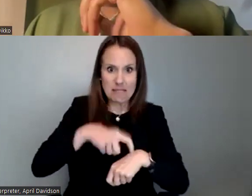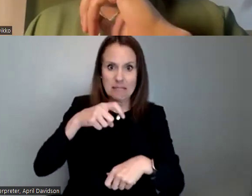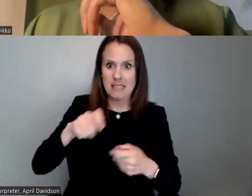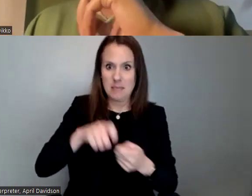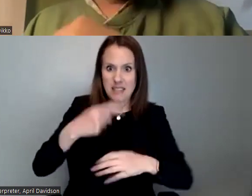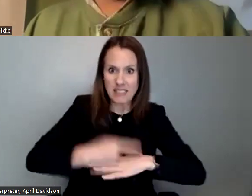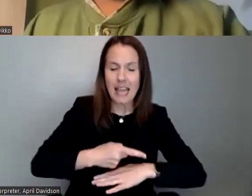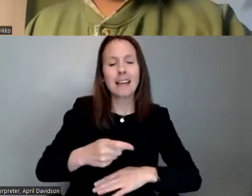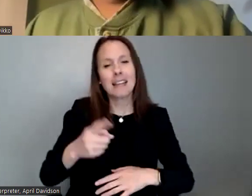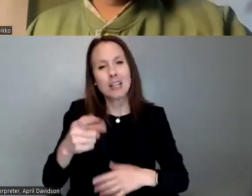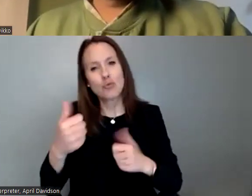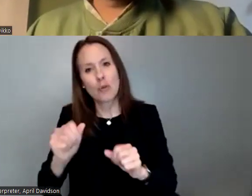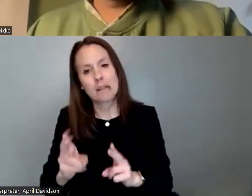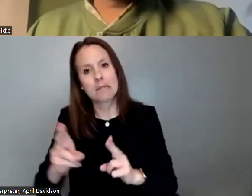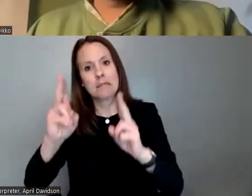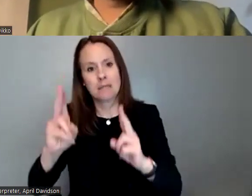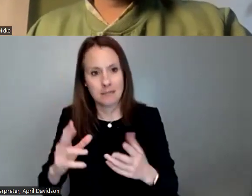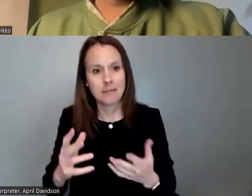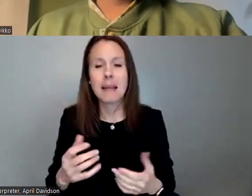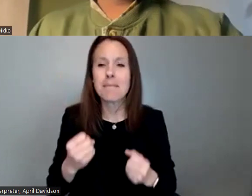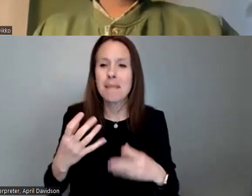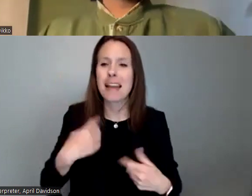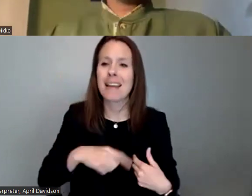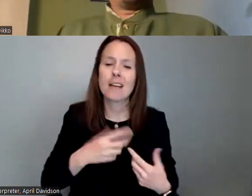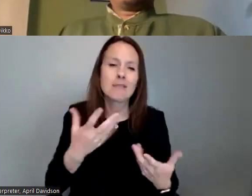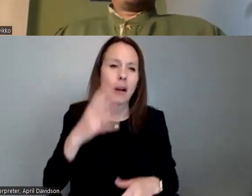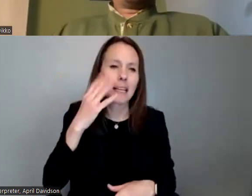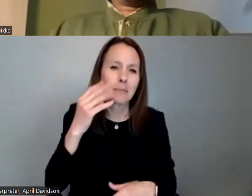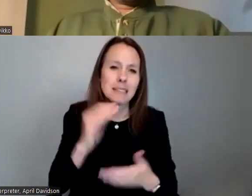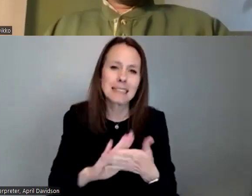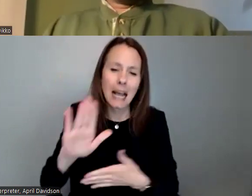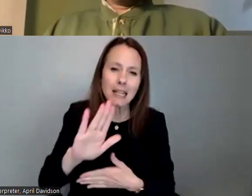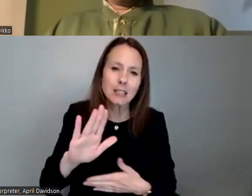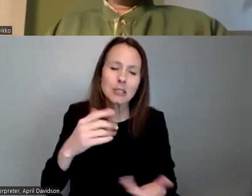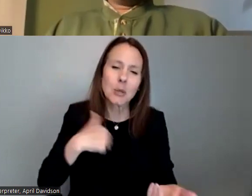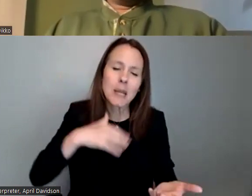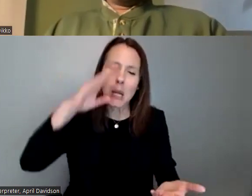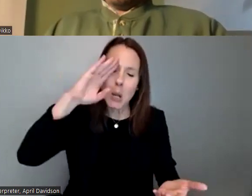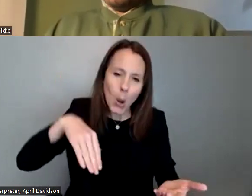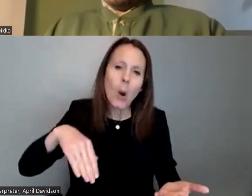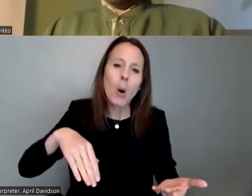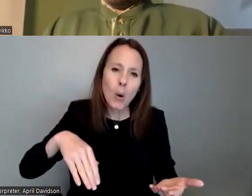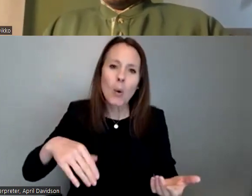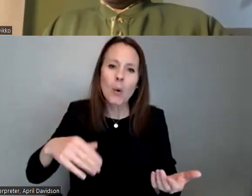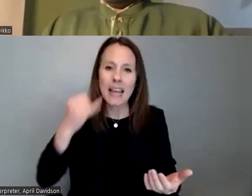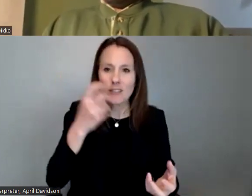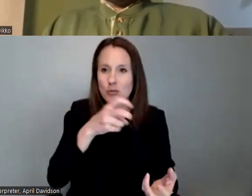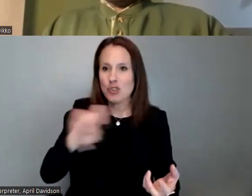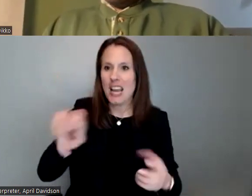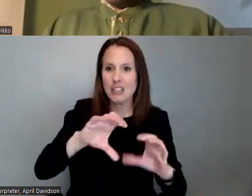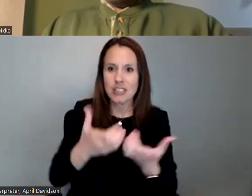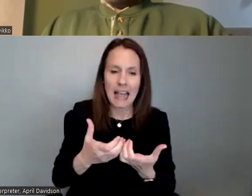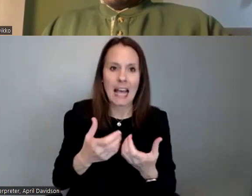there. Many of us have gone through school, and so unfortunately we do know the shuffle of having to change between courses or